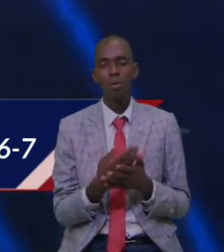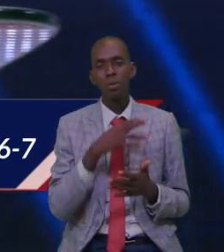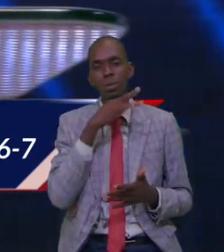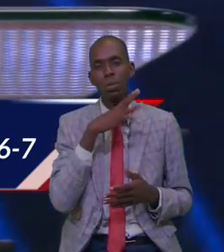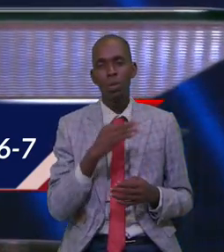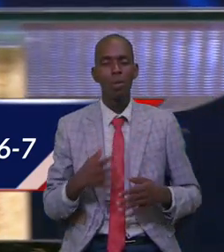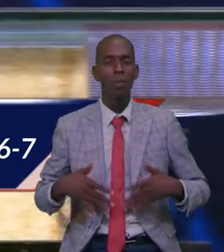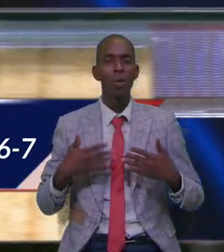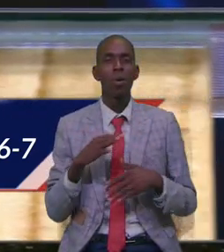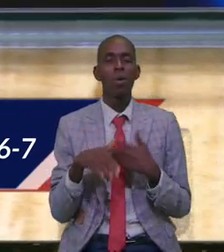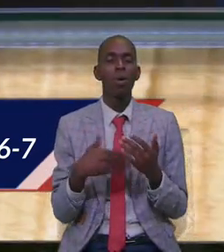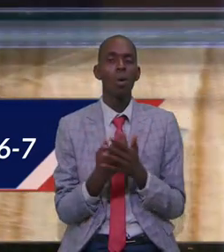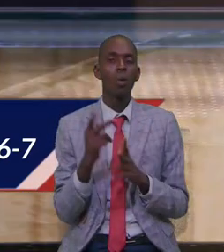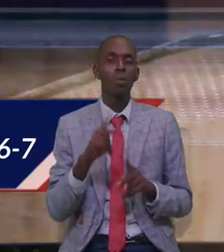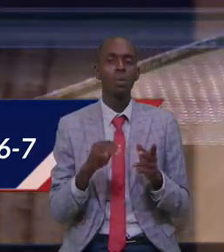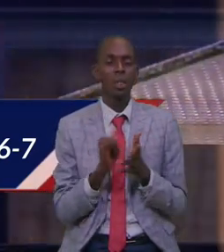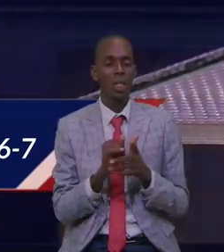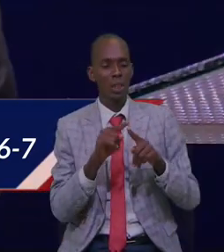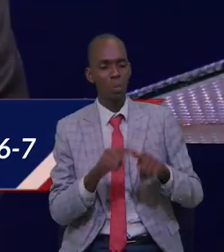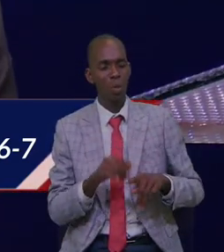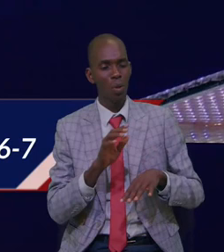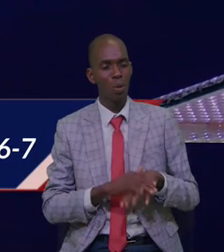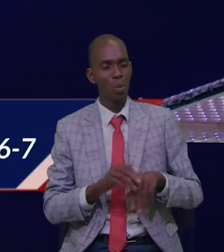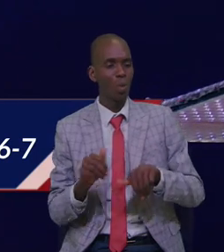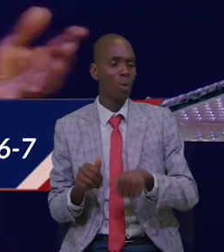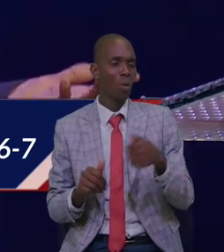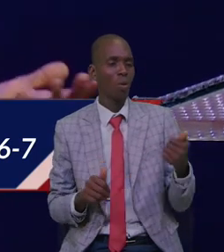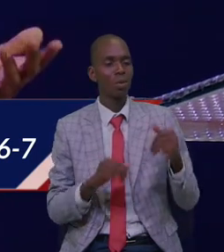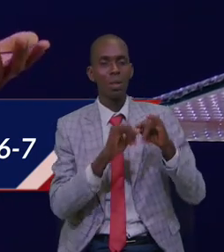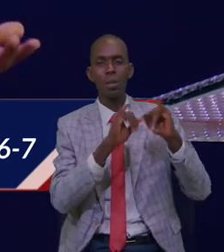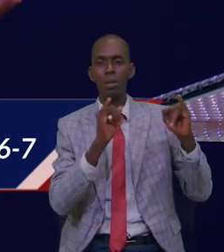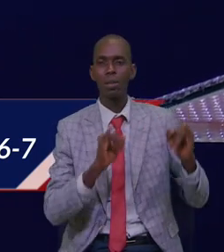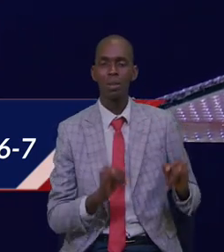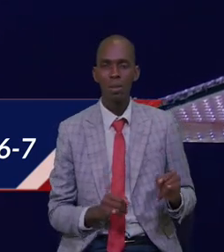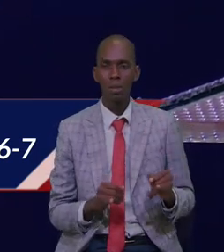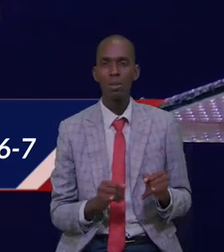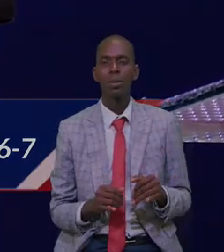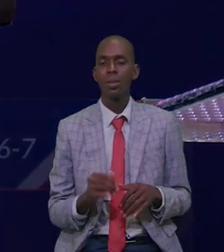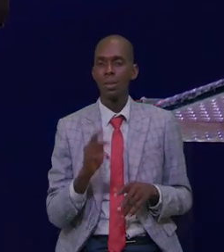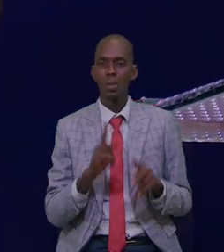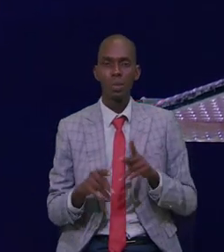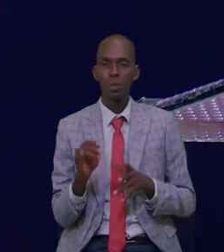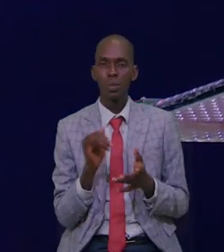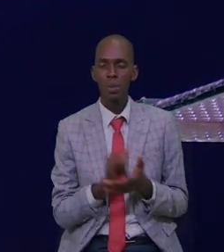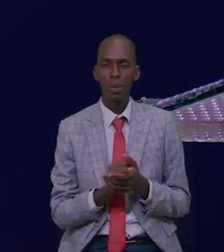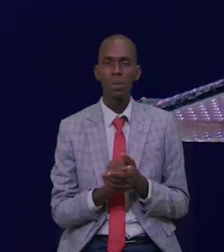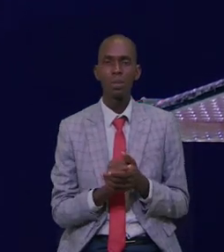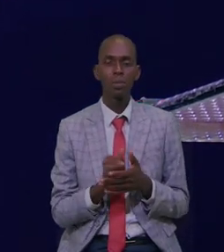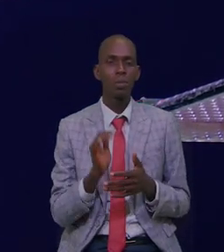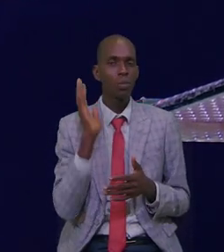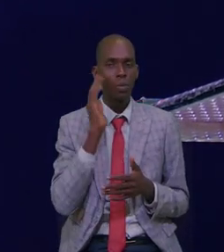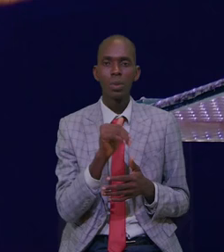that depend on other gods, refuge of lies. The people that look for salvation in